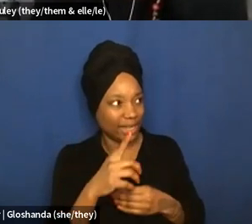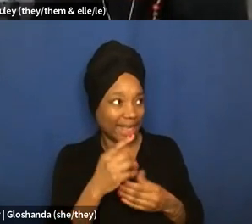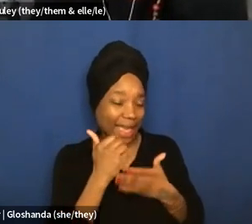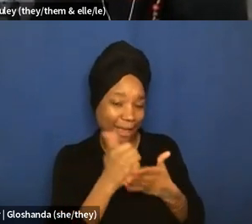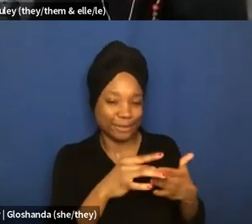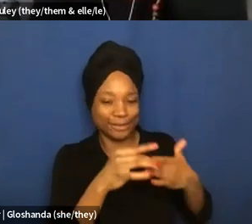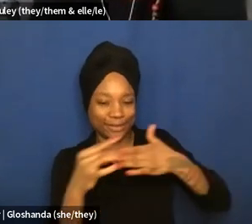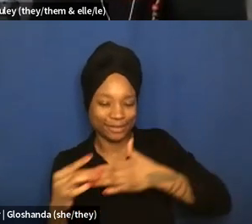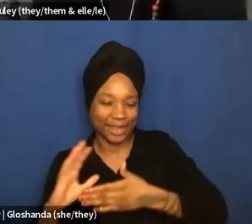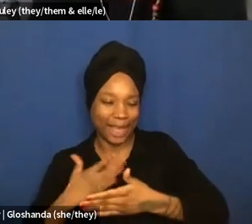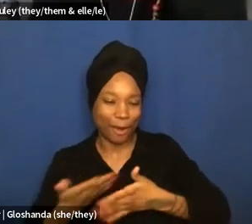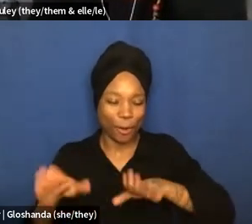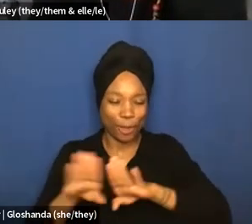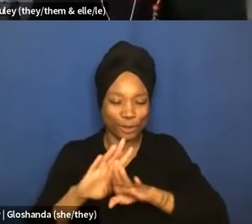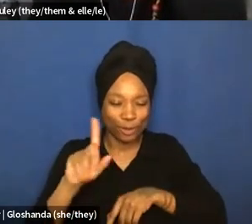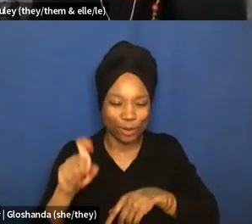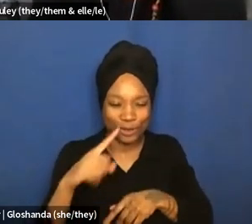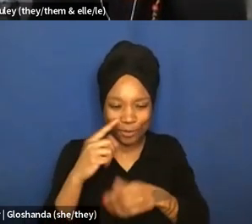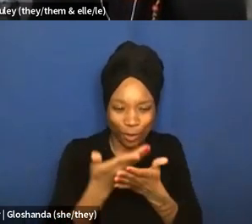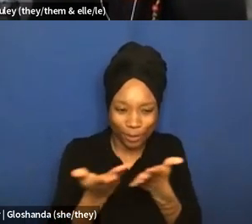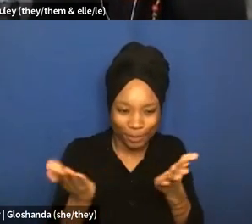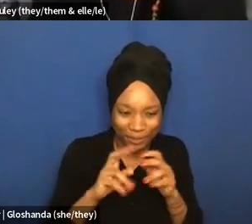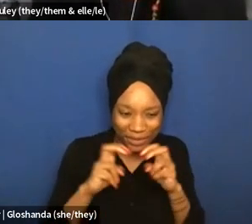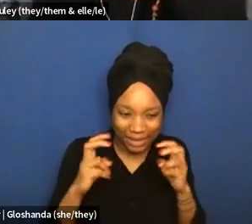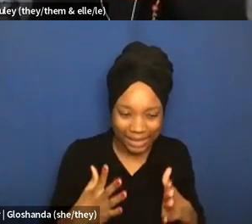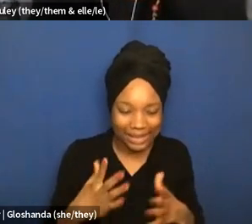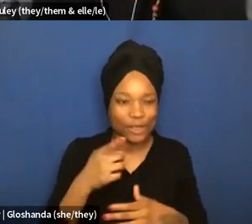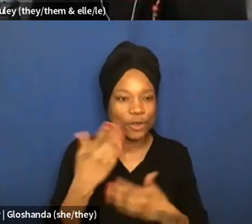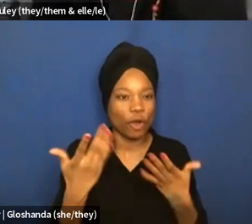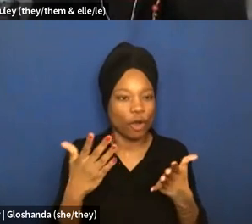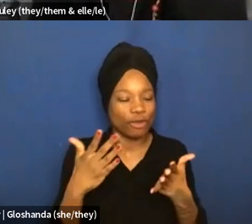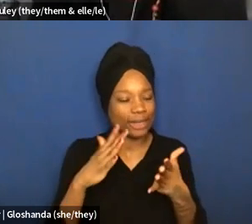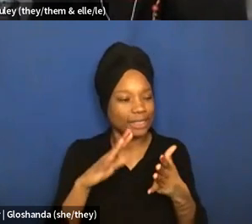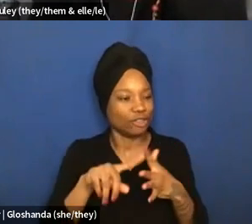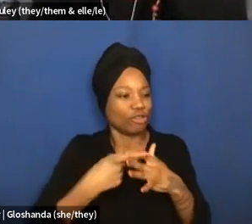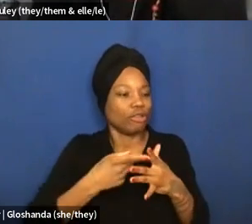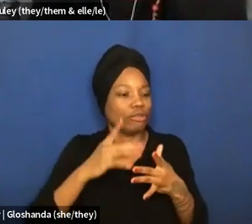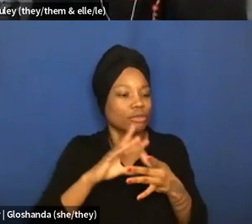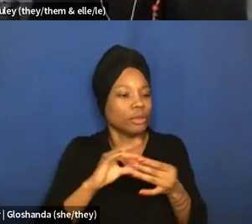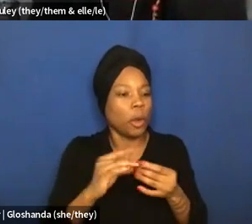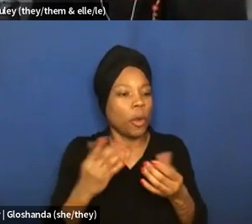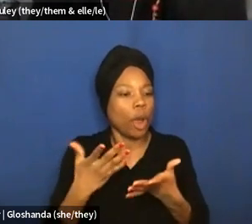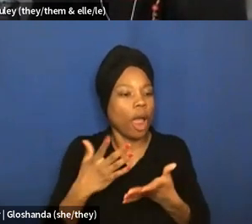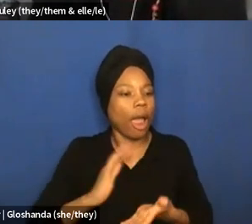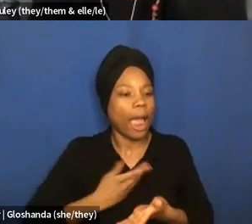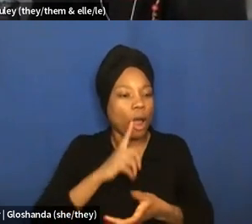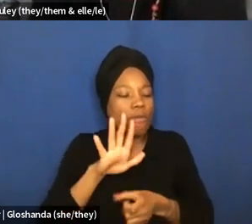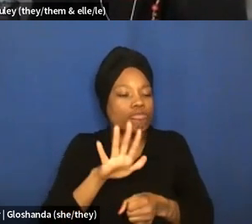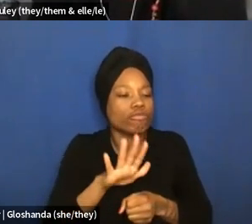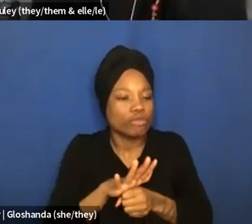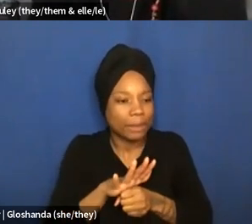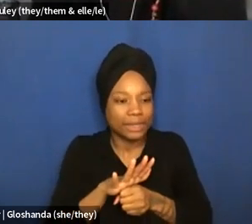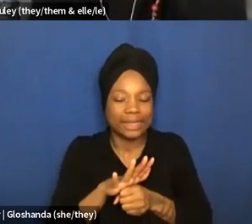already started naming, what are some of those promising community-based alternatives? Like, what are the aspects? What